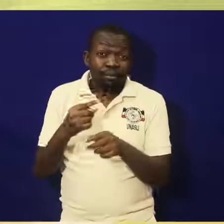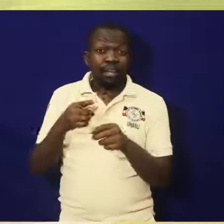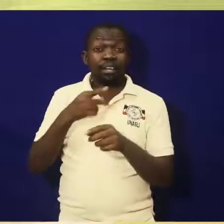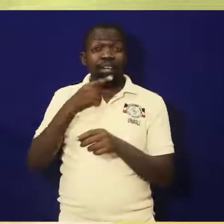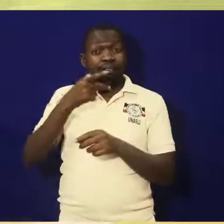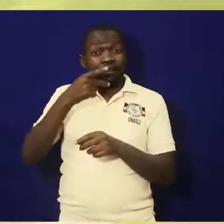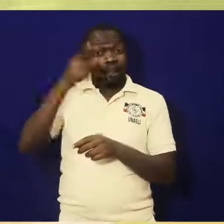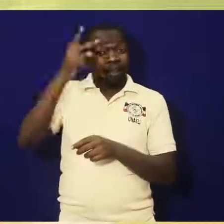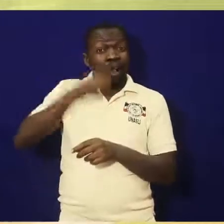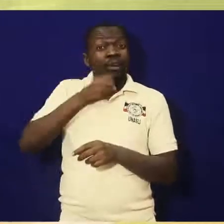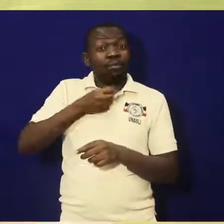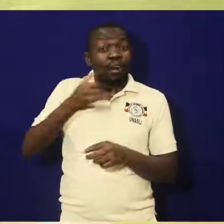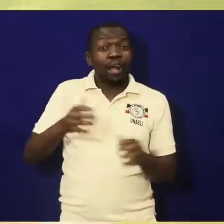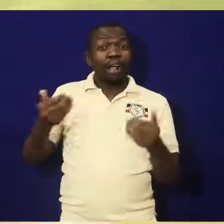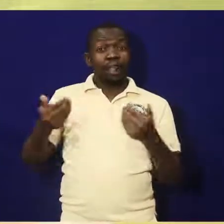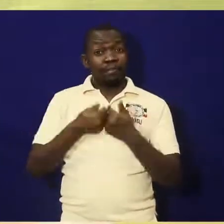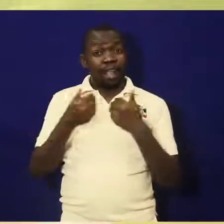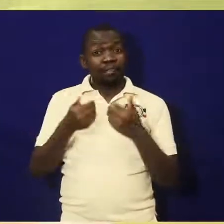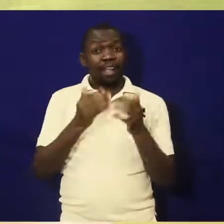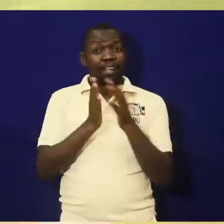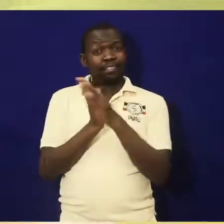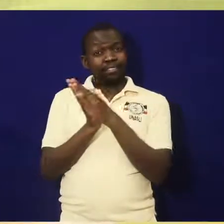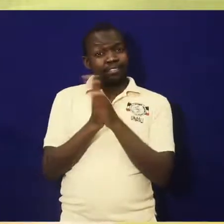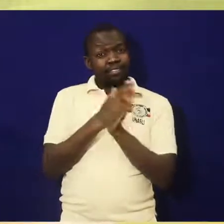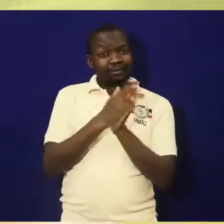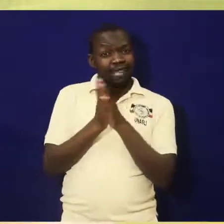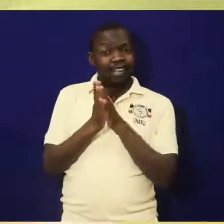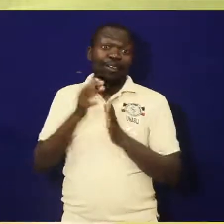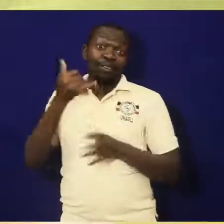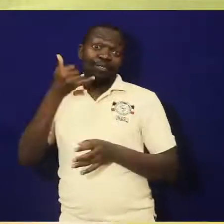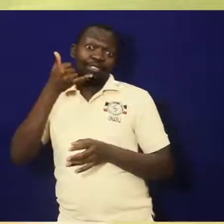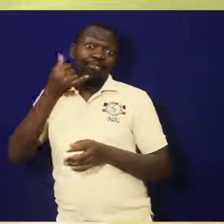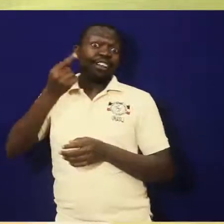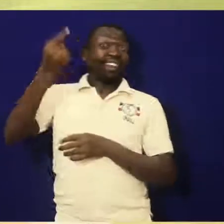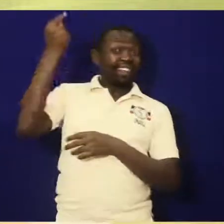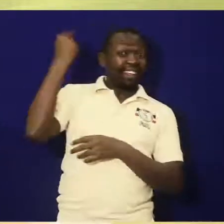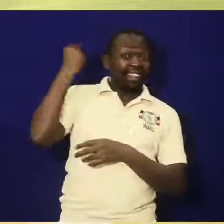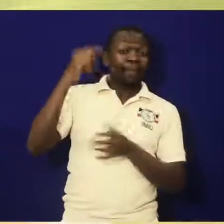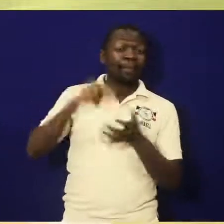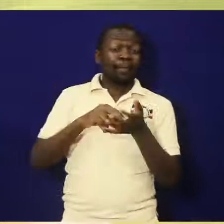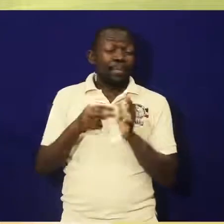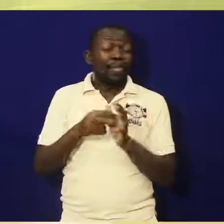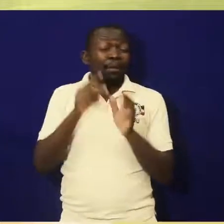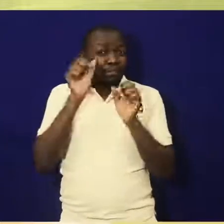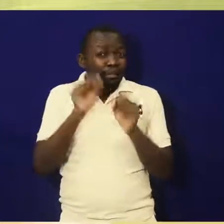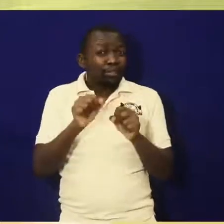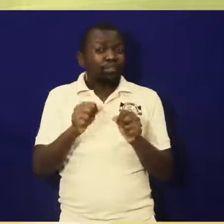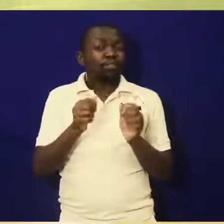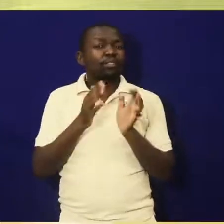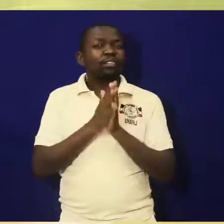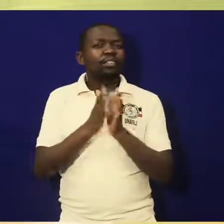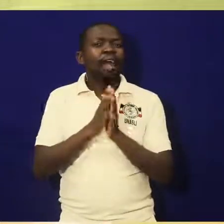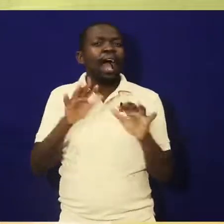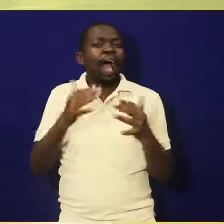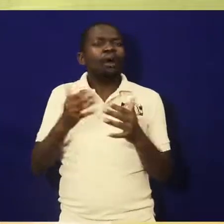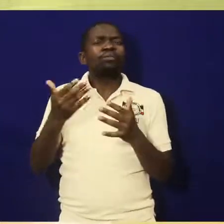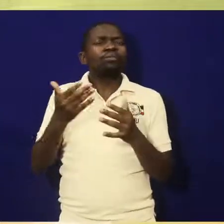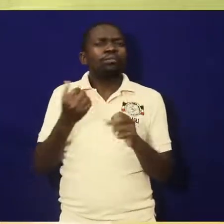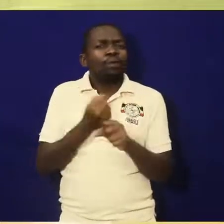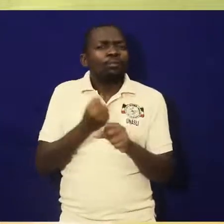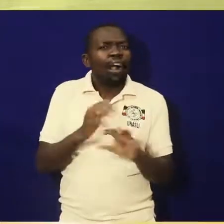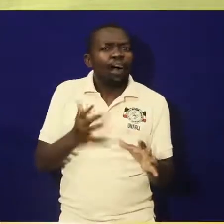told the story of the phone in the past, he must have mentioned the way it worked.